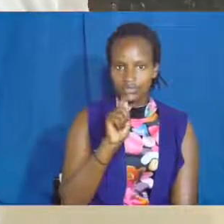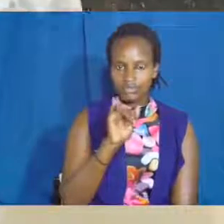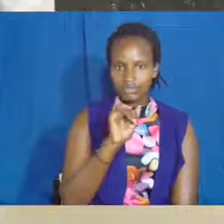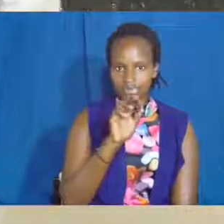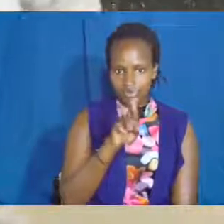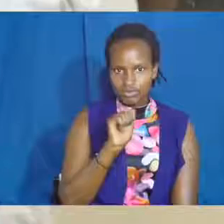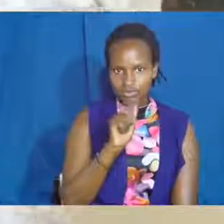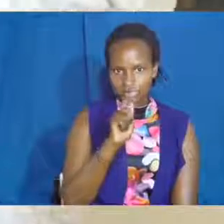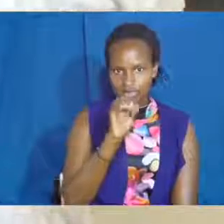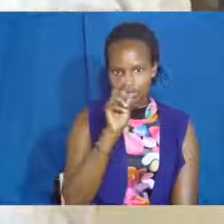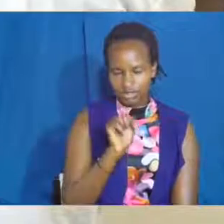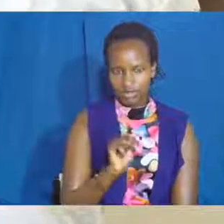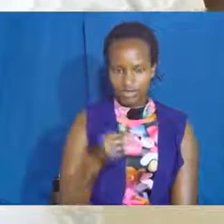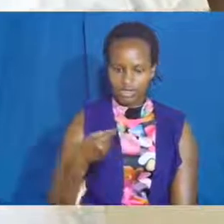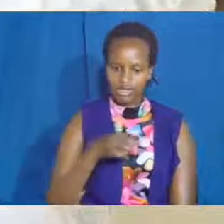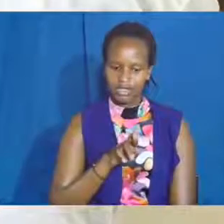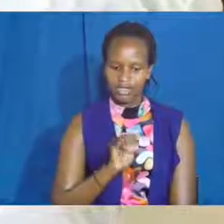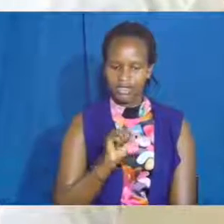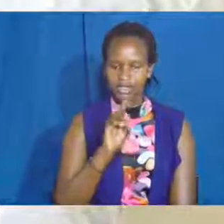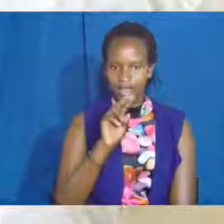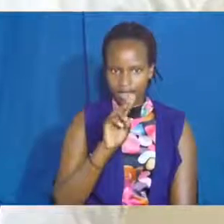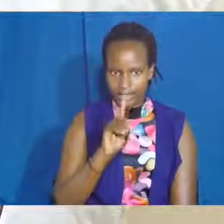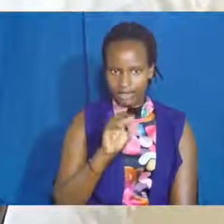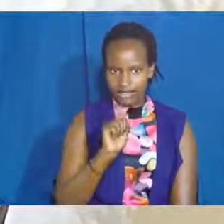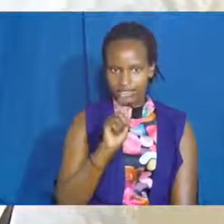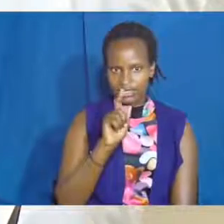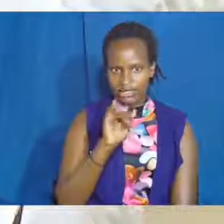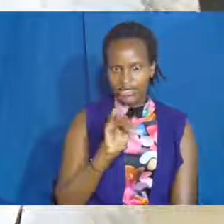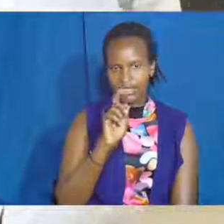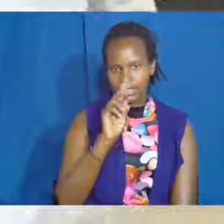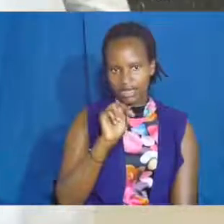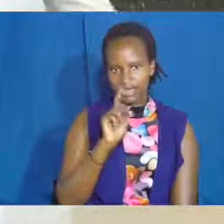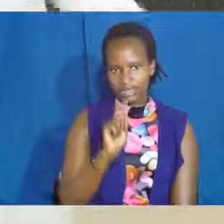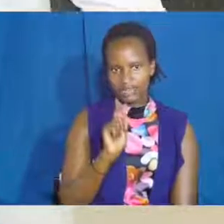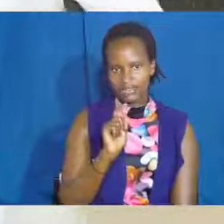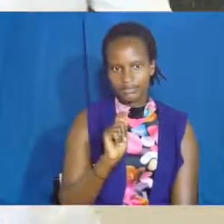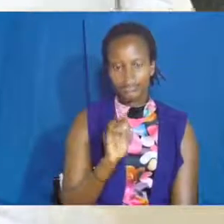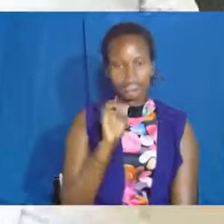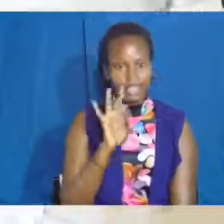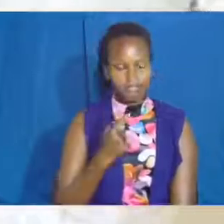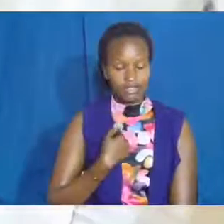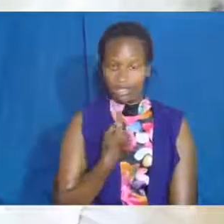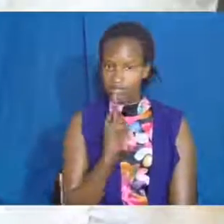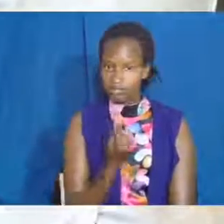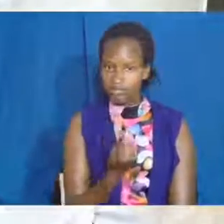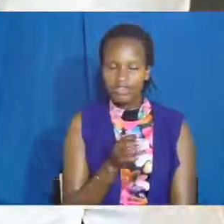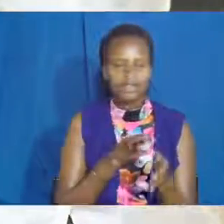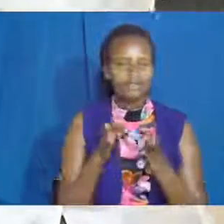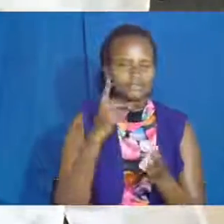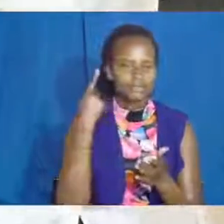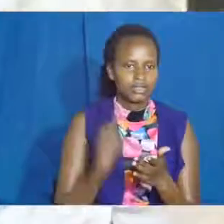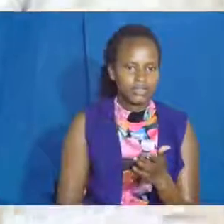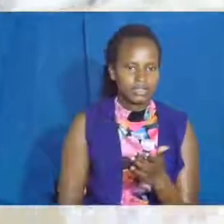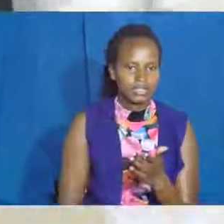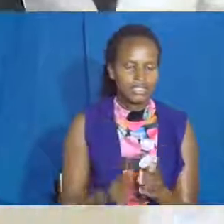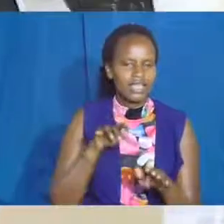concentration gradient. If I say down the concentration gradient, what does it mean? What